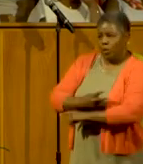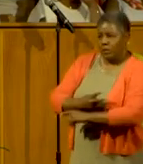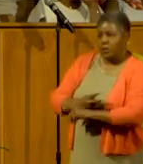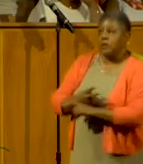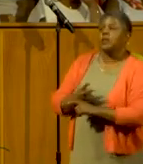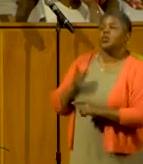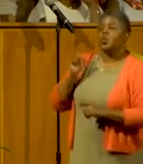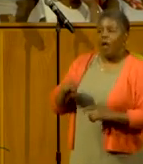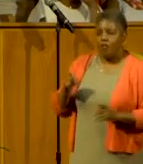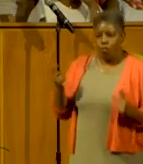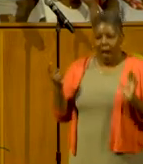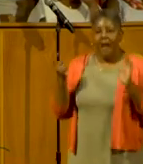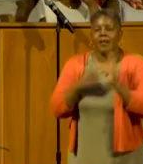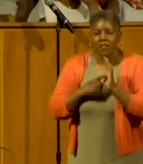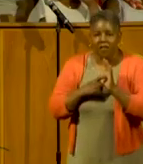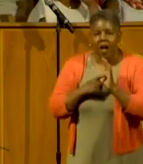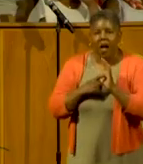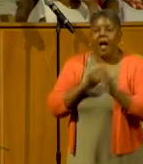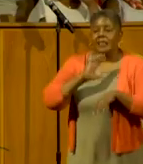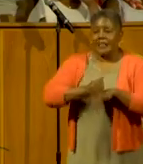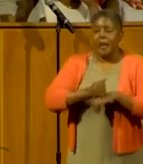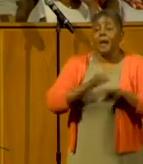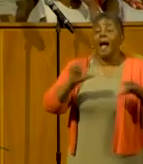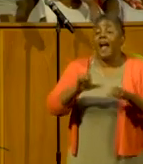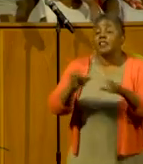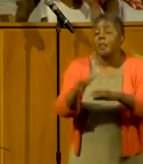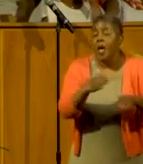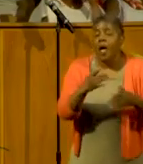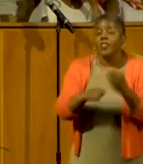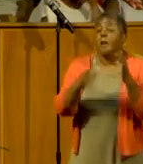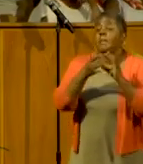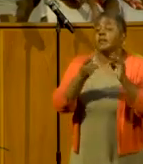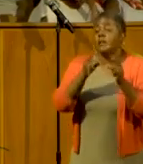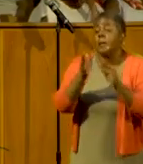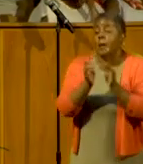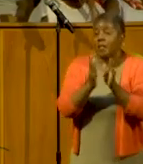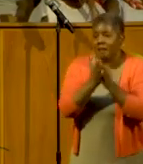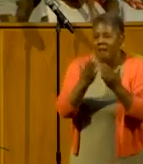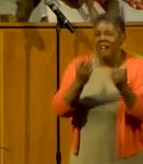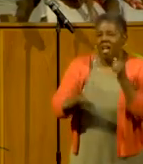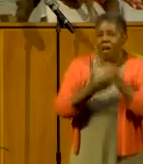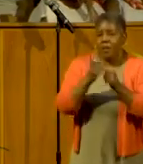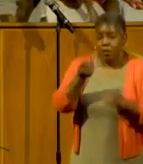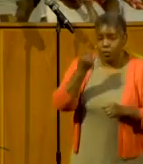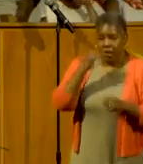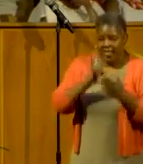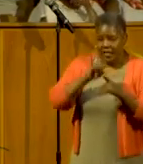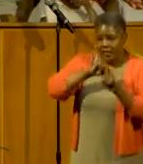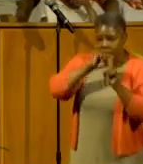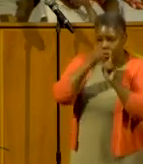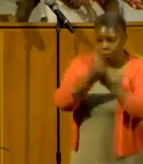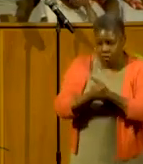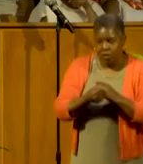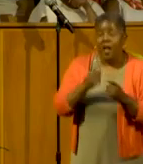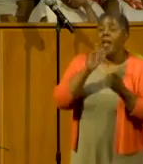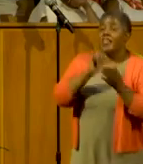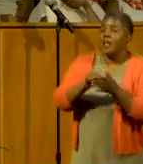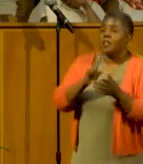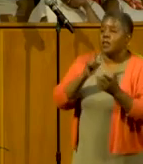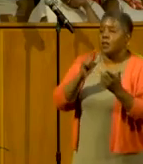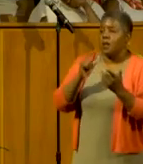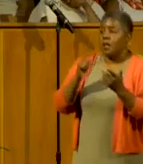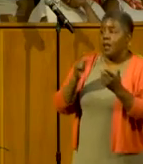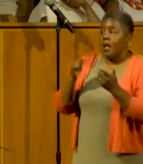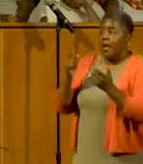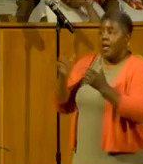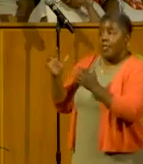you've got to identify a new action plan. The Message Bible helps us understand this predicament that he is in. The curious